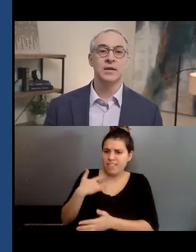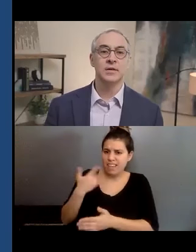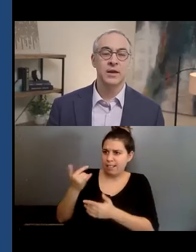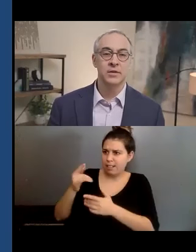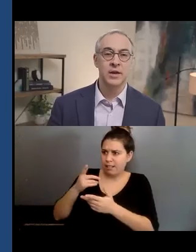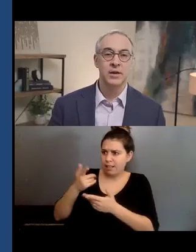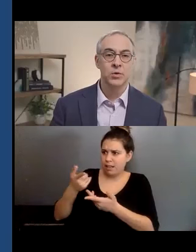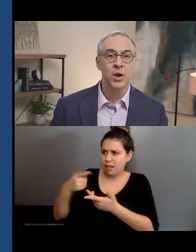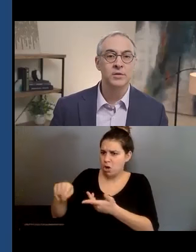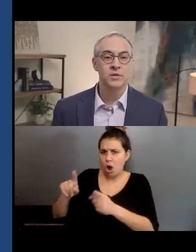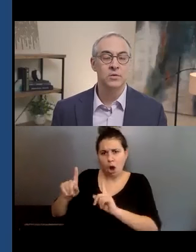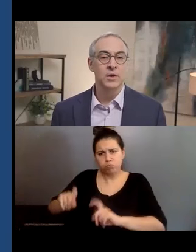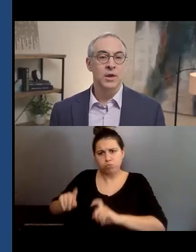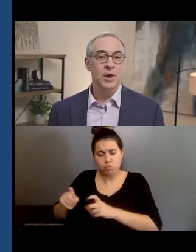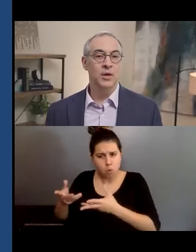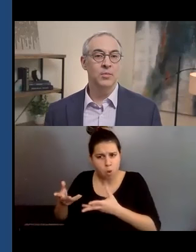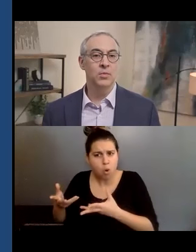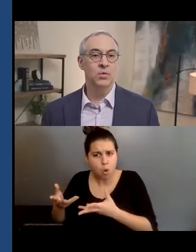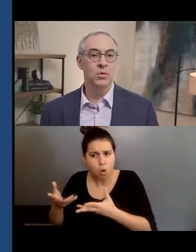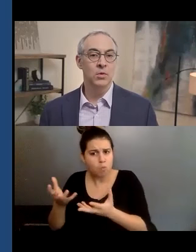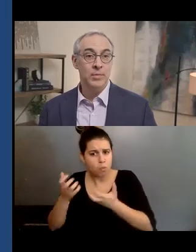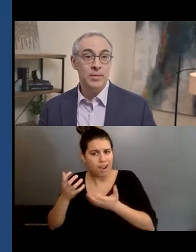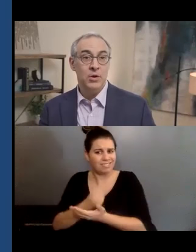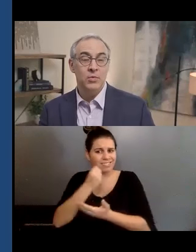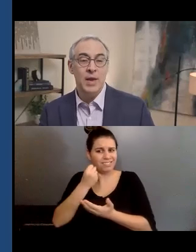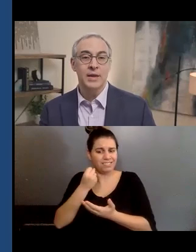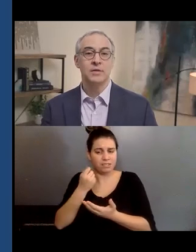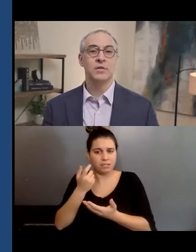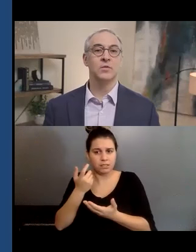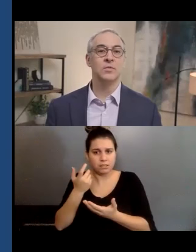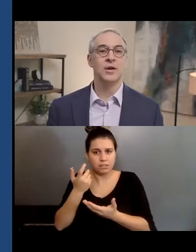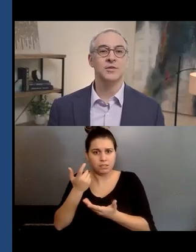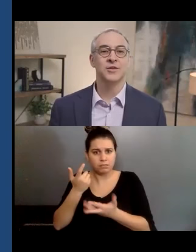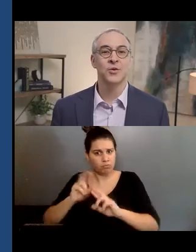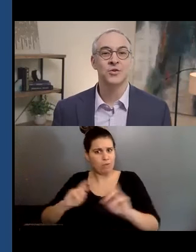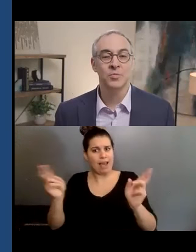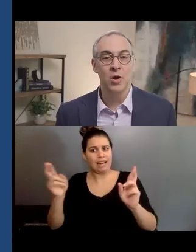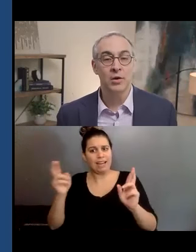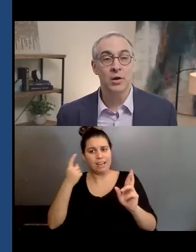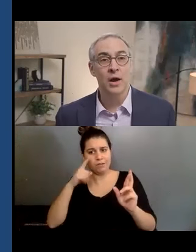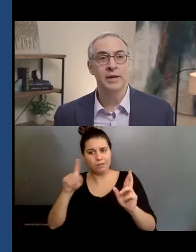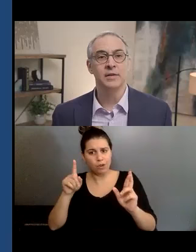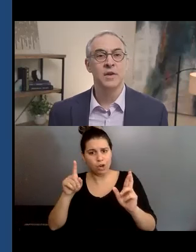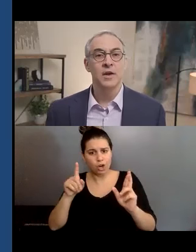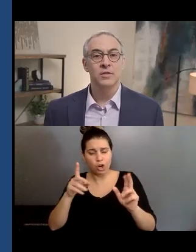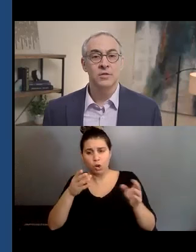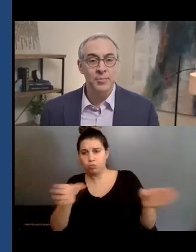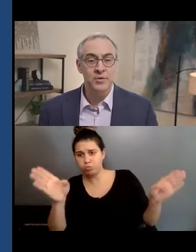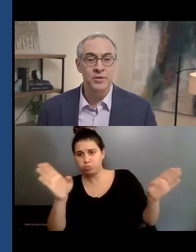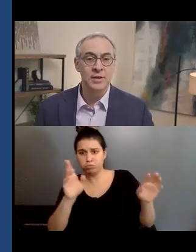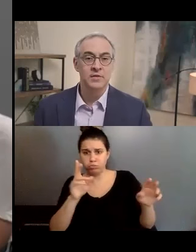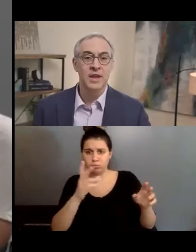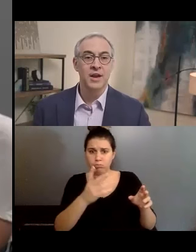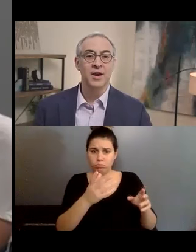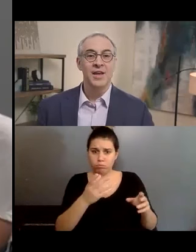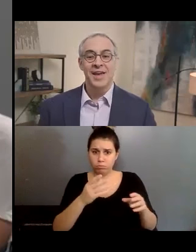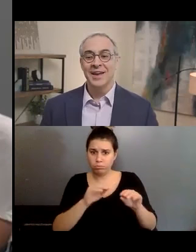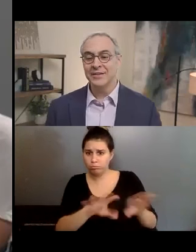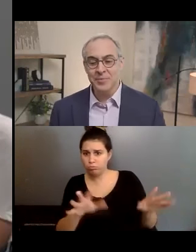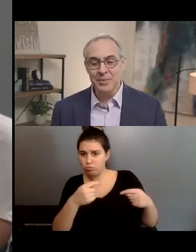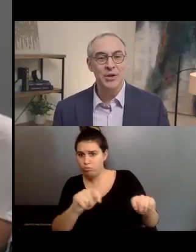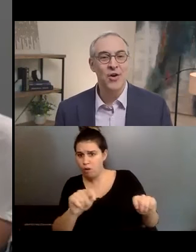tested and would want to, or maybe are ready to go to a broader audience, there's opportunities